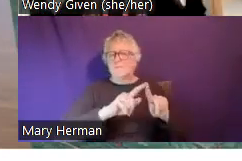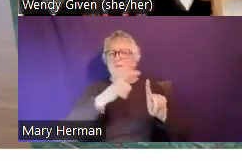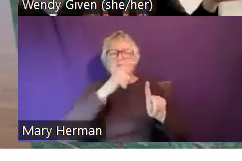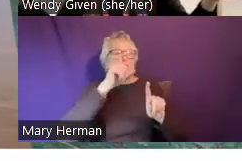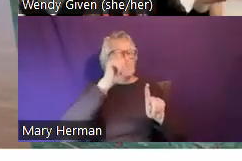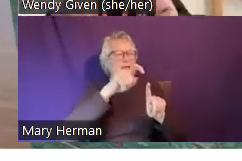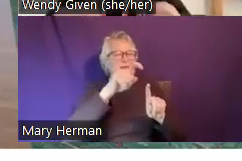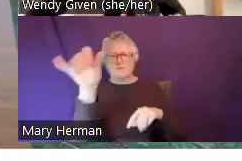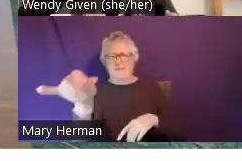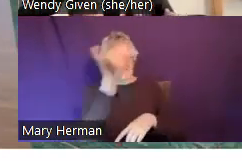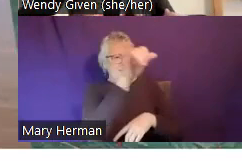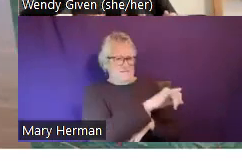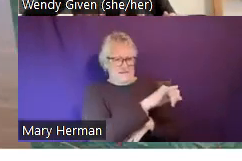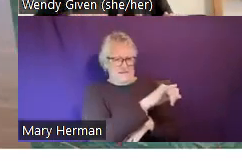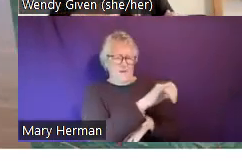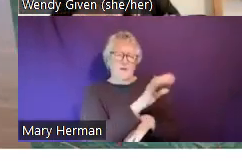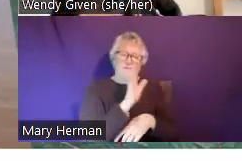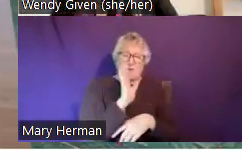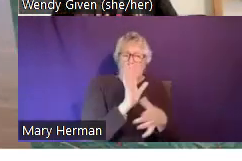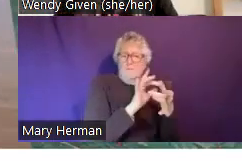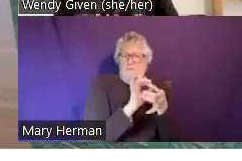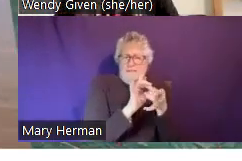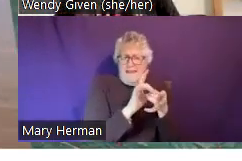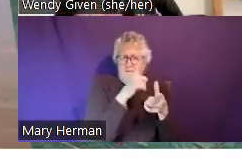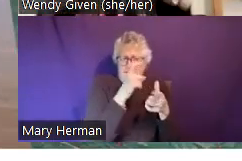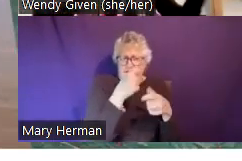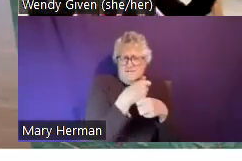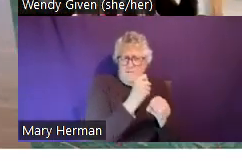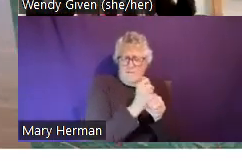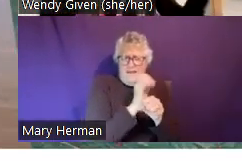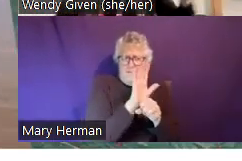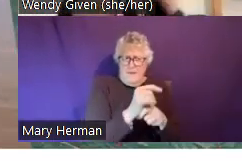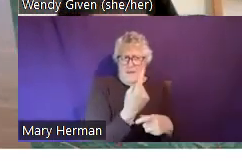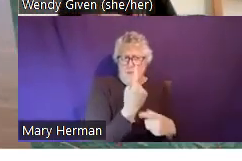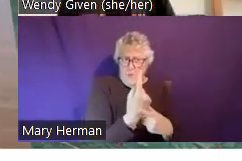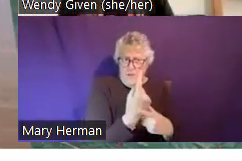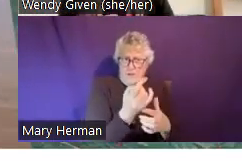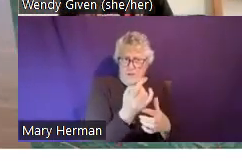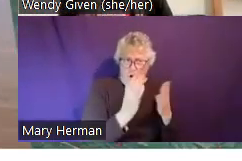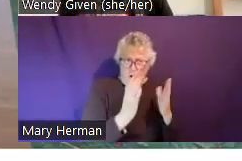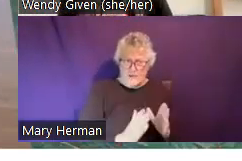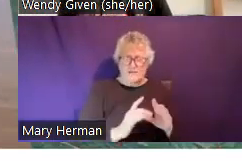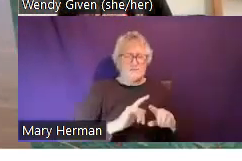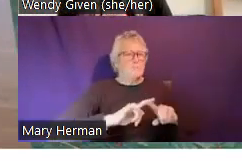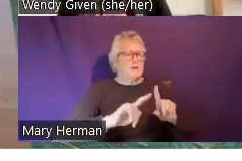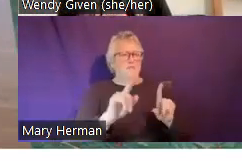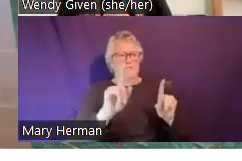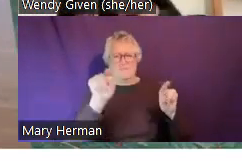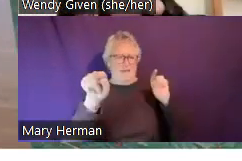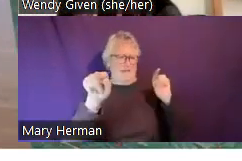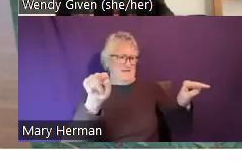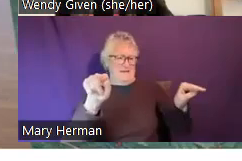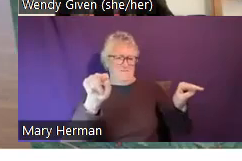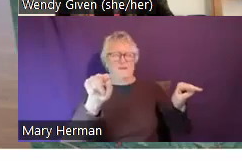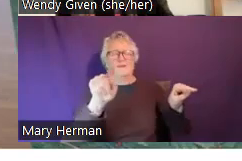they will be related because it's made by the same artist team, but they can be very different as